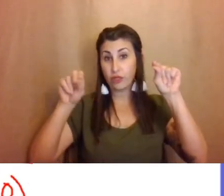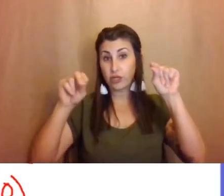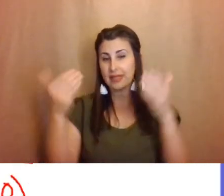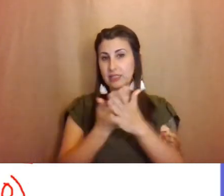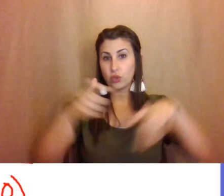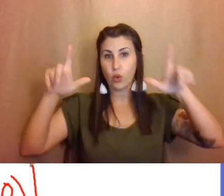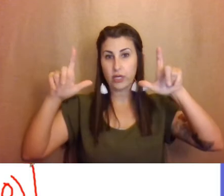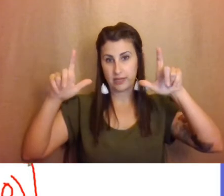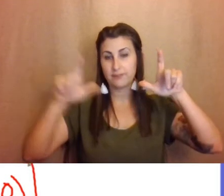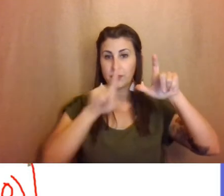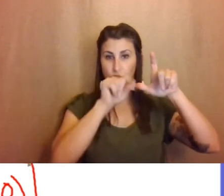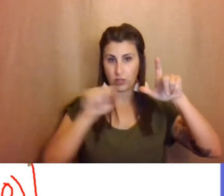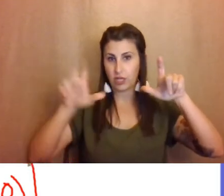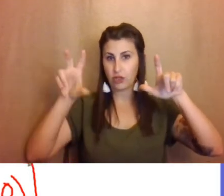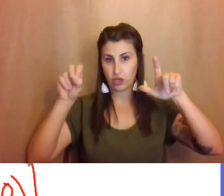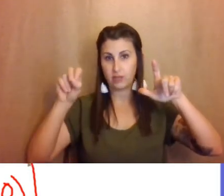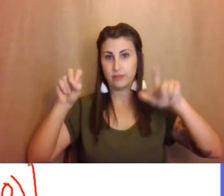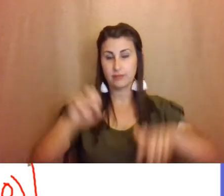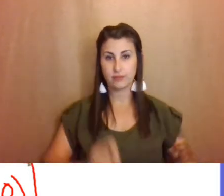30. That's my new coordinate.